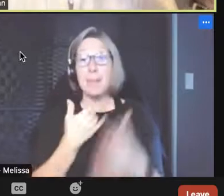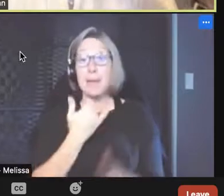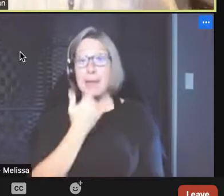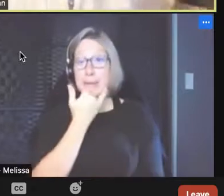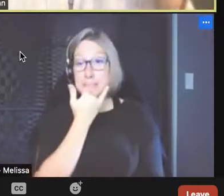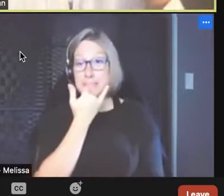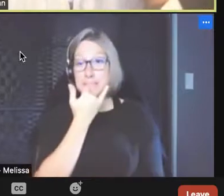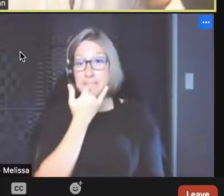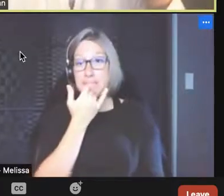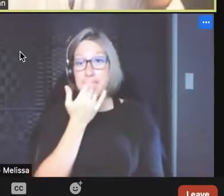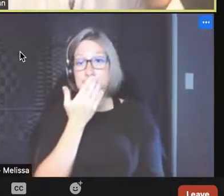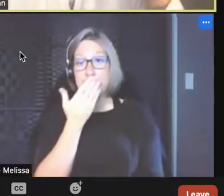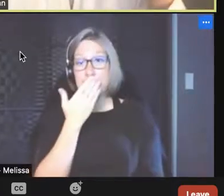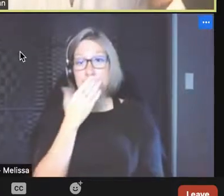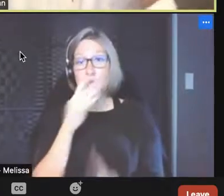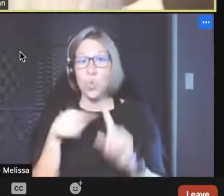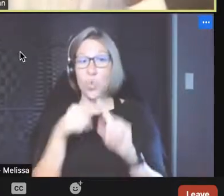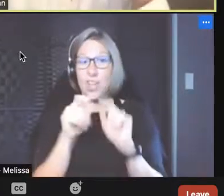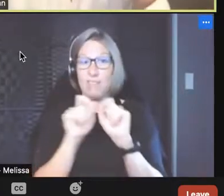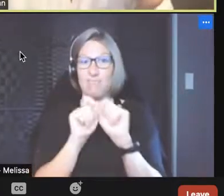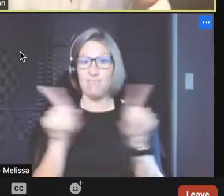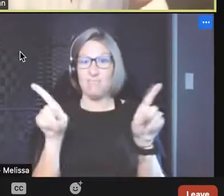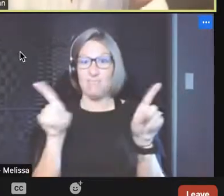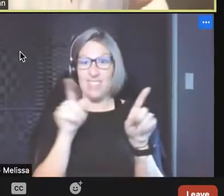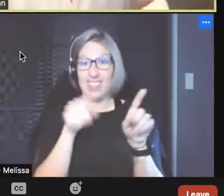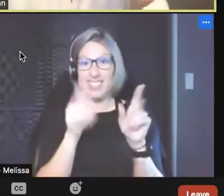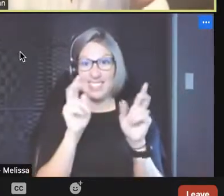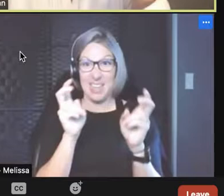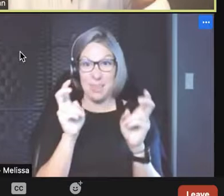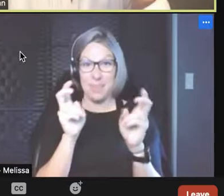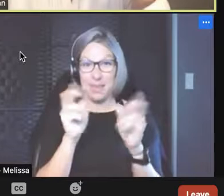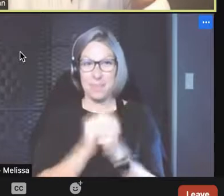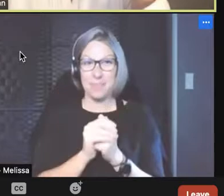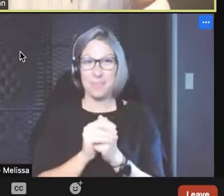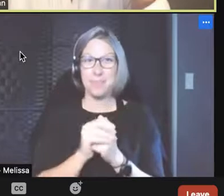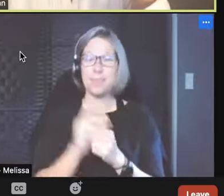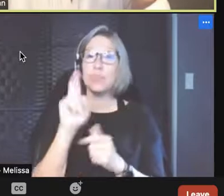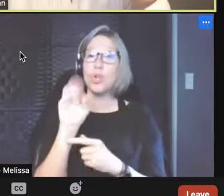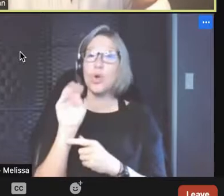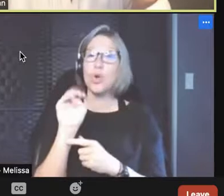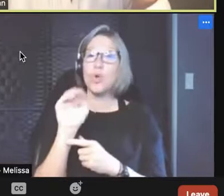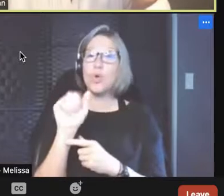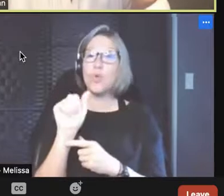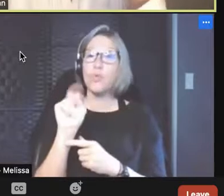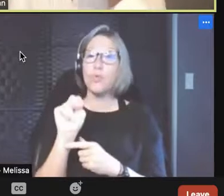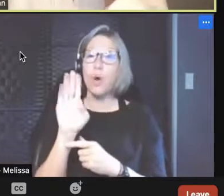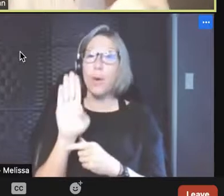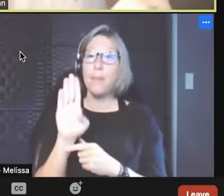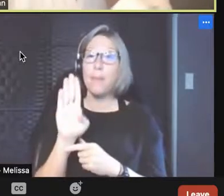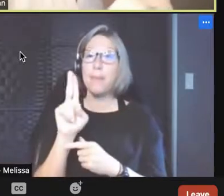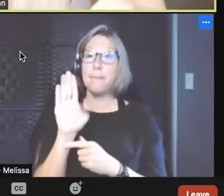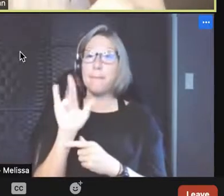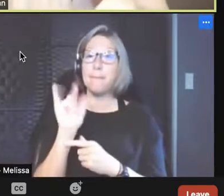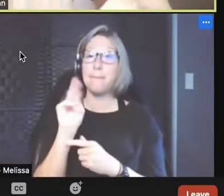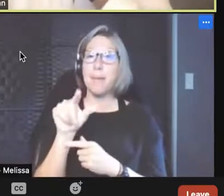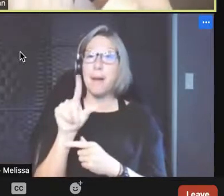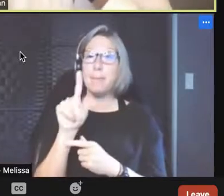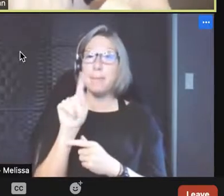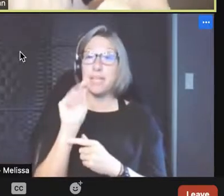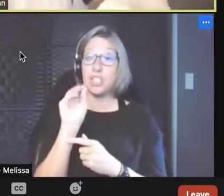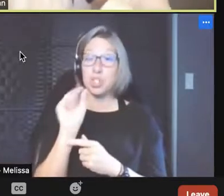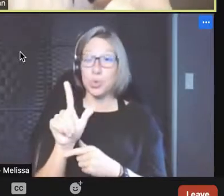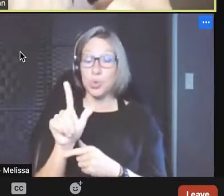bag, right? Because the Roman bubbling tool turns out to be this very misunderstood